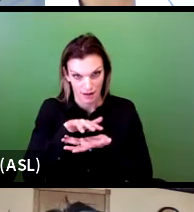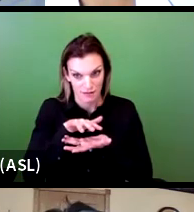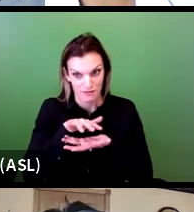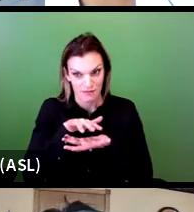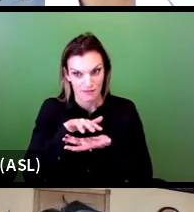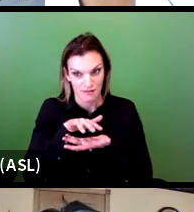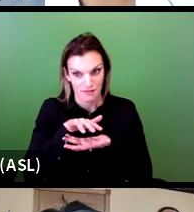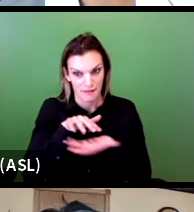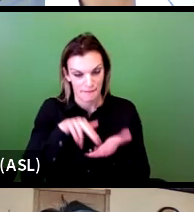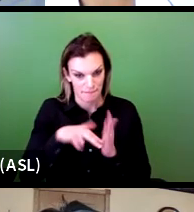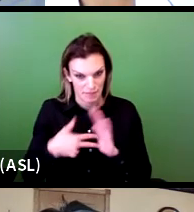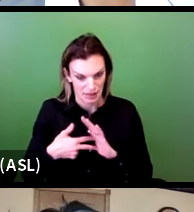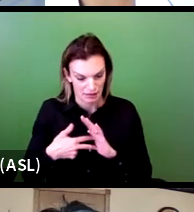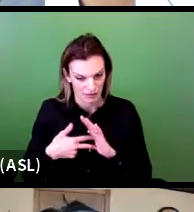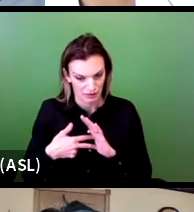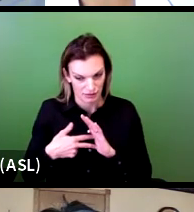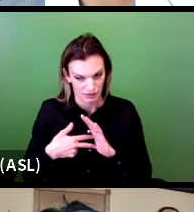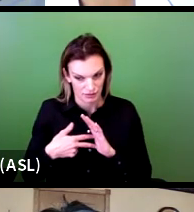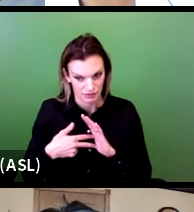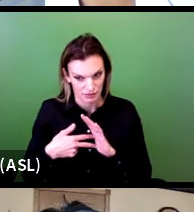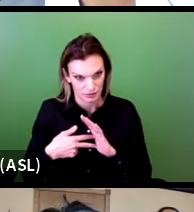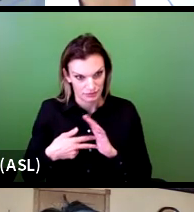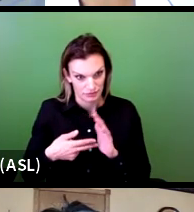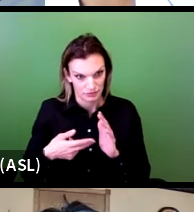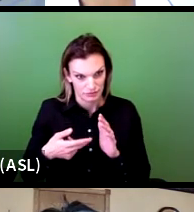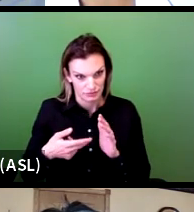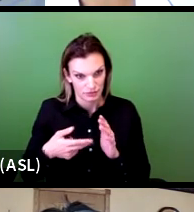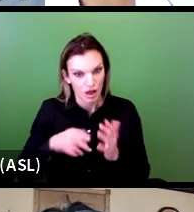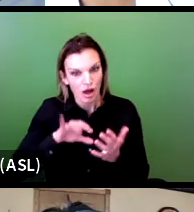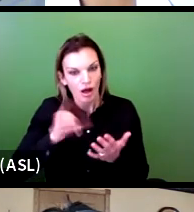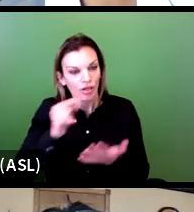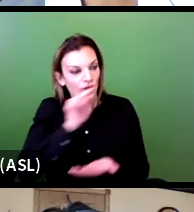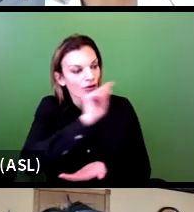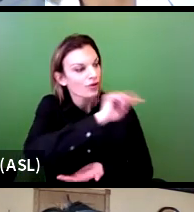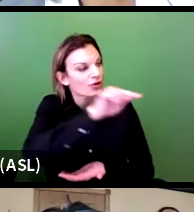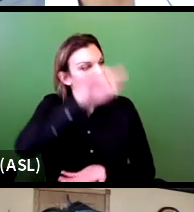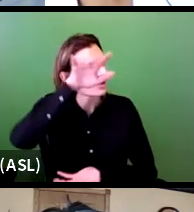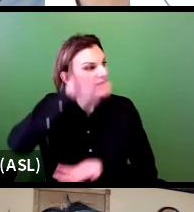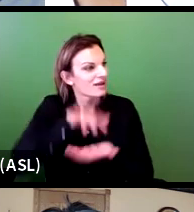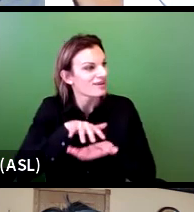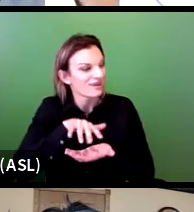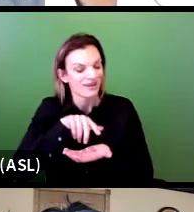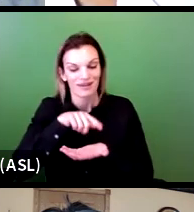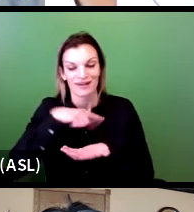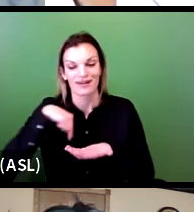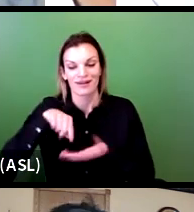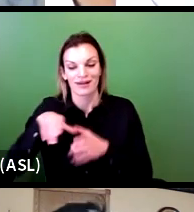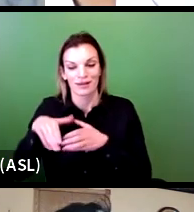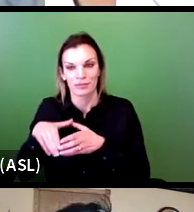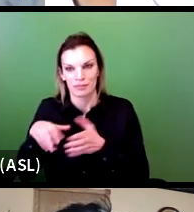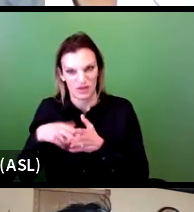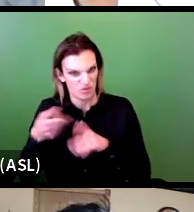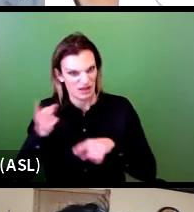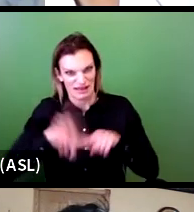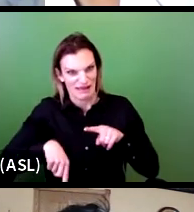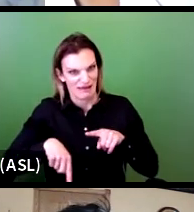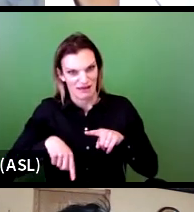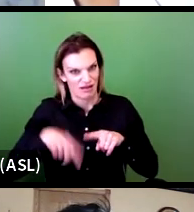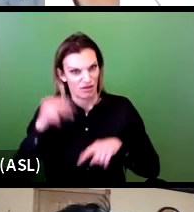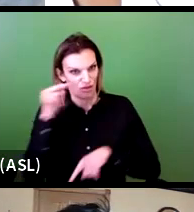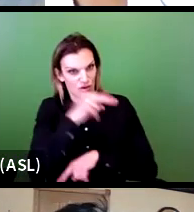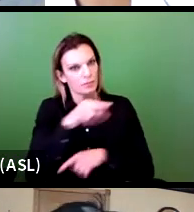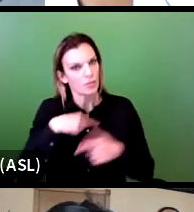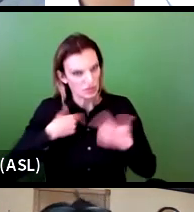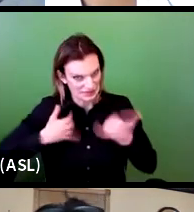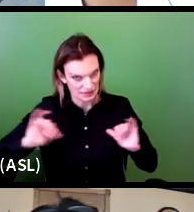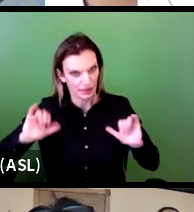mean we won't be able to consider any of the others? If we, No, we still be able to access